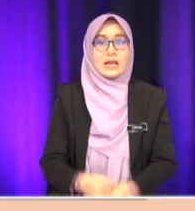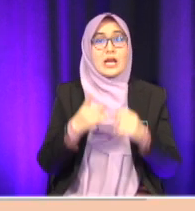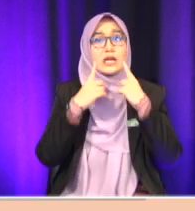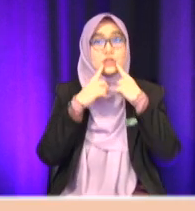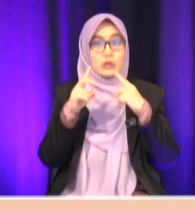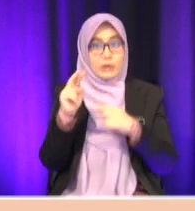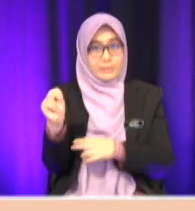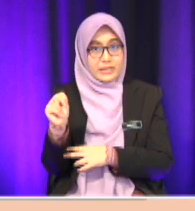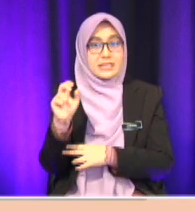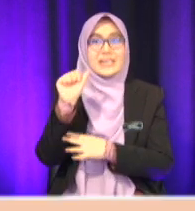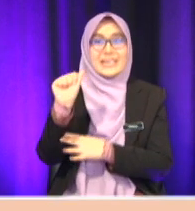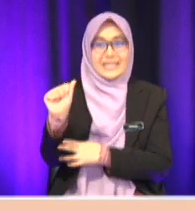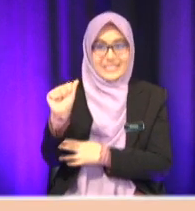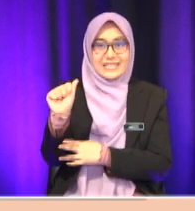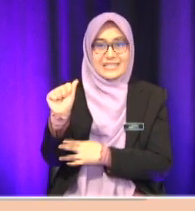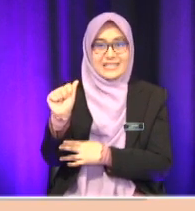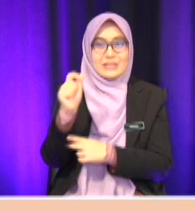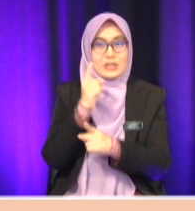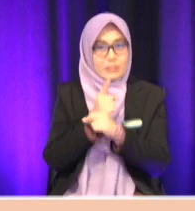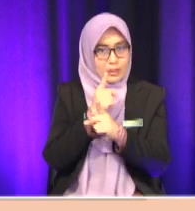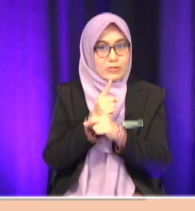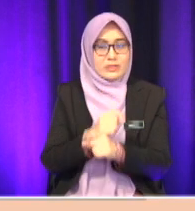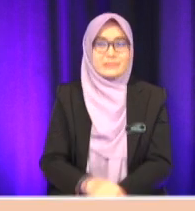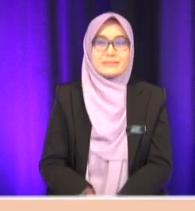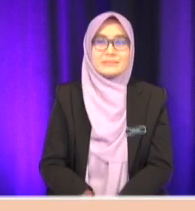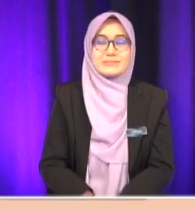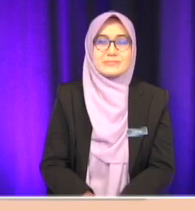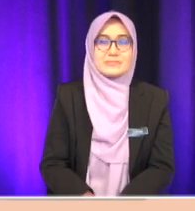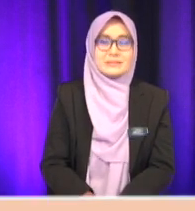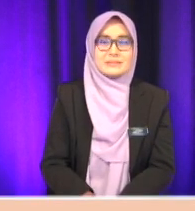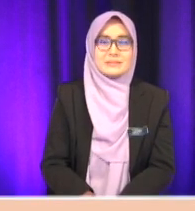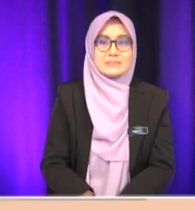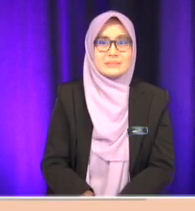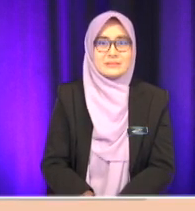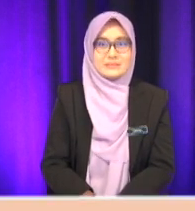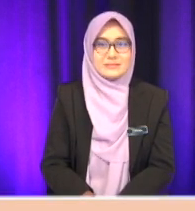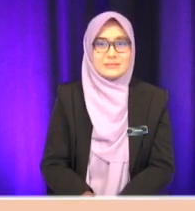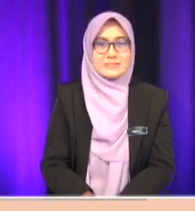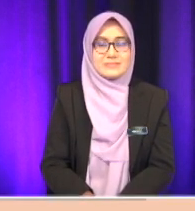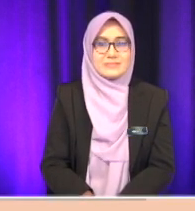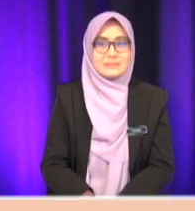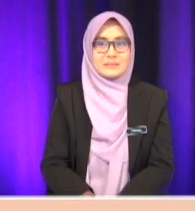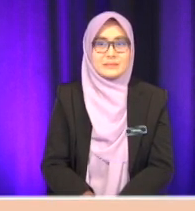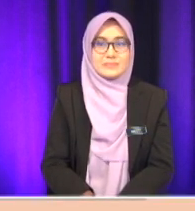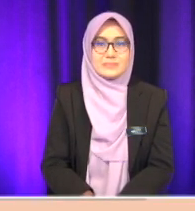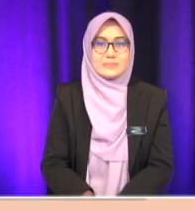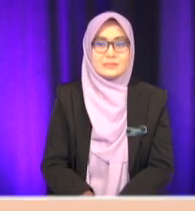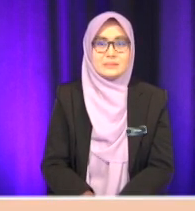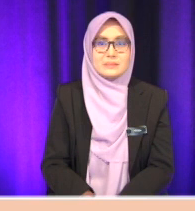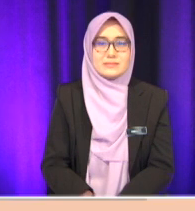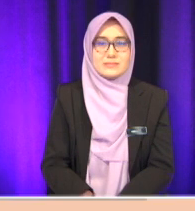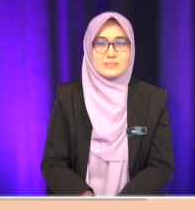A. The final 4 teams will go against each other. The teams who make it to the final